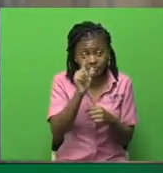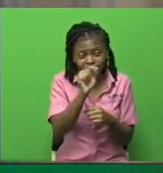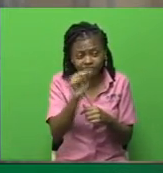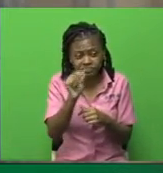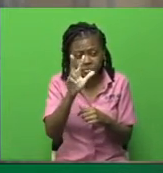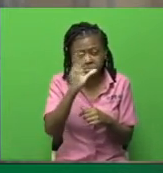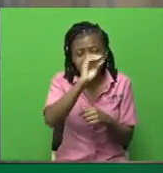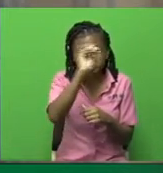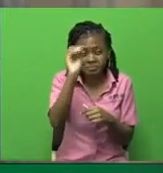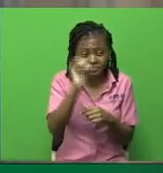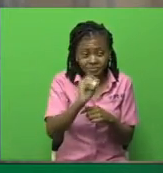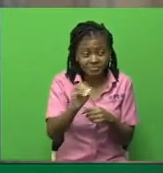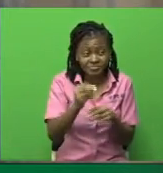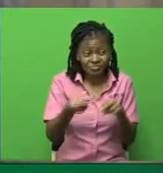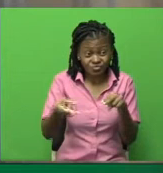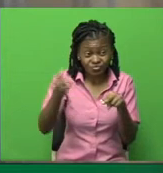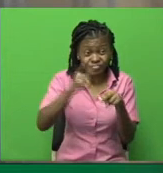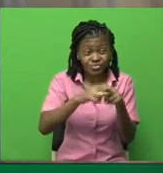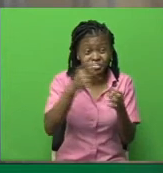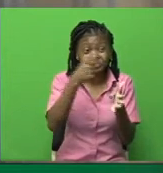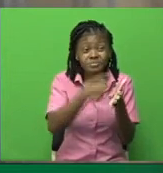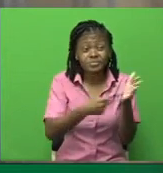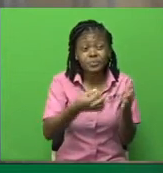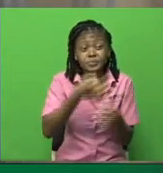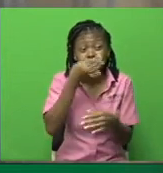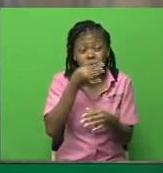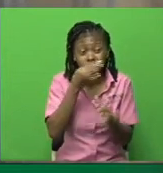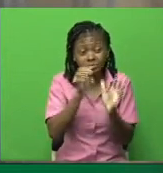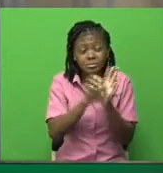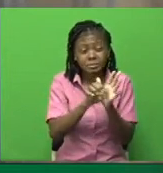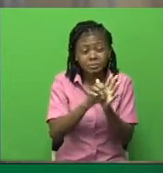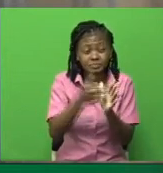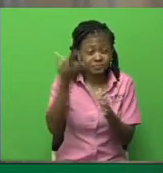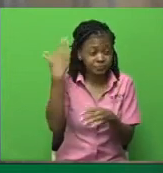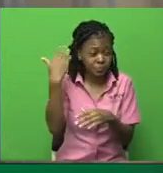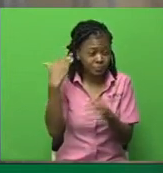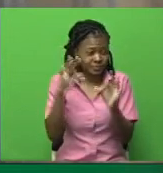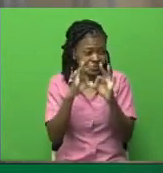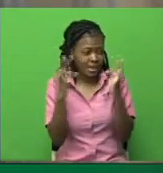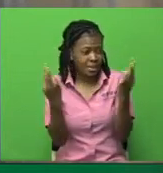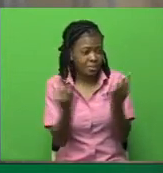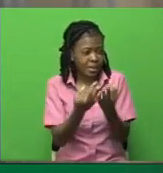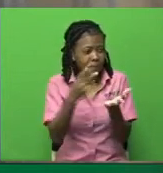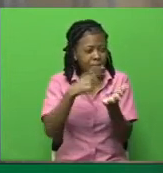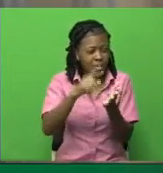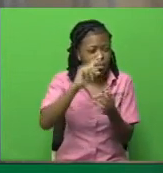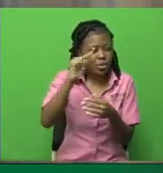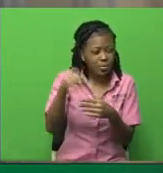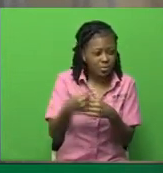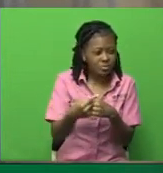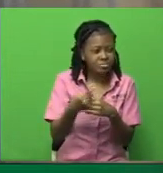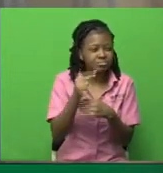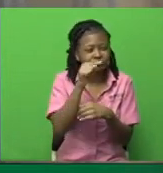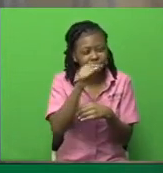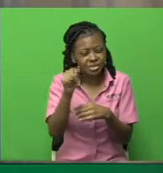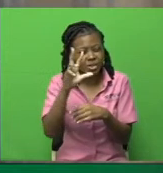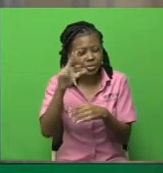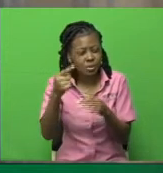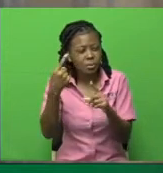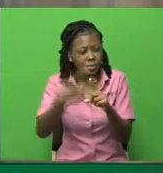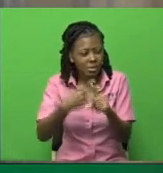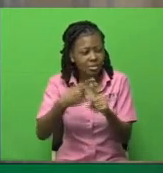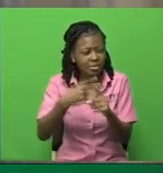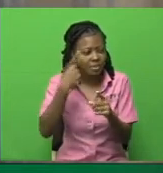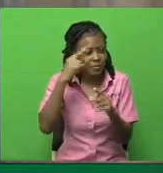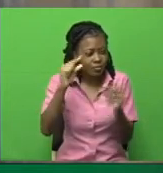means that a family who would have paid between a thousand to two thousand per month in groceries can now expect an increase in